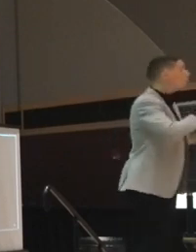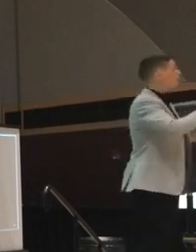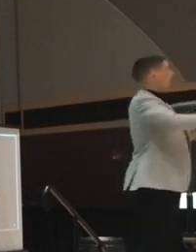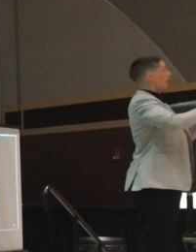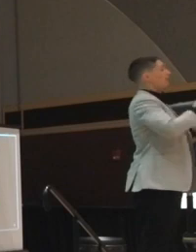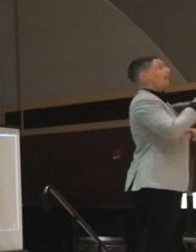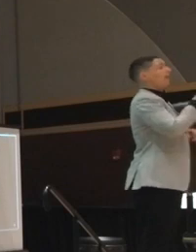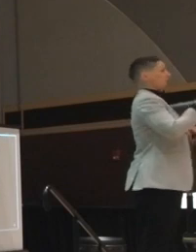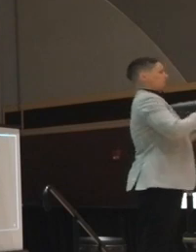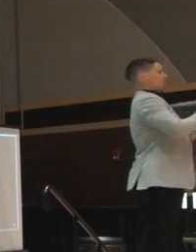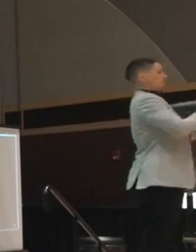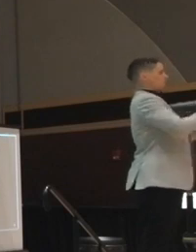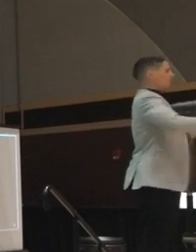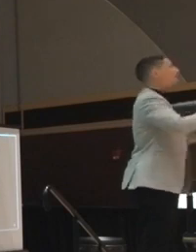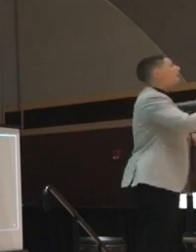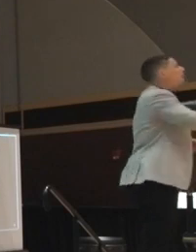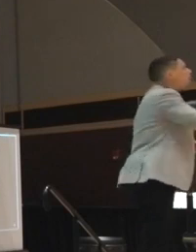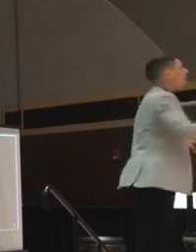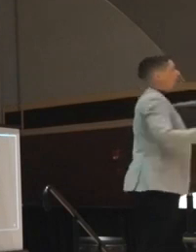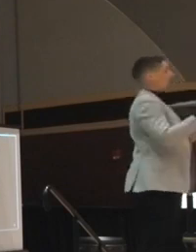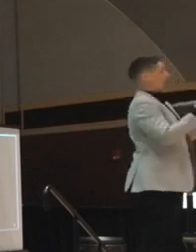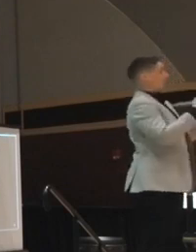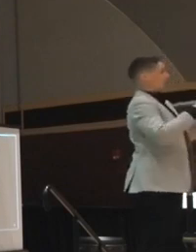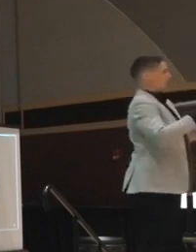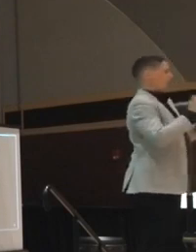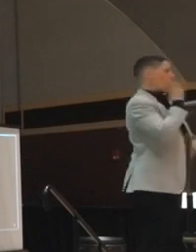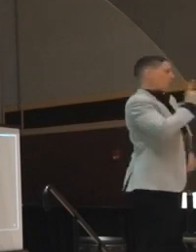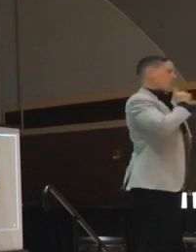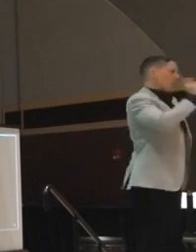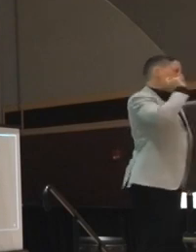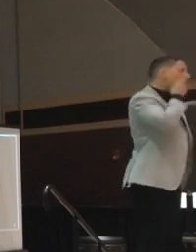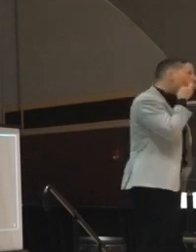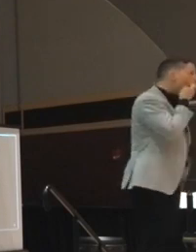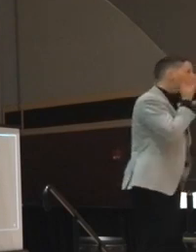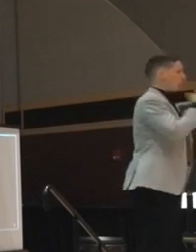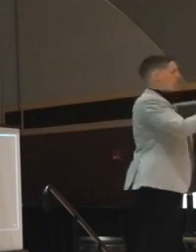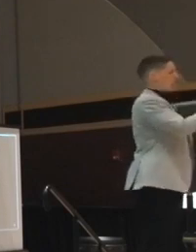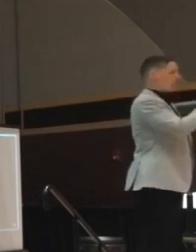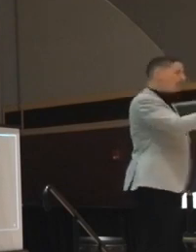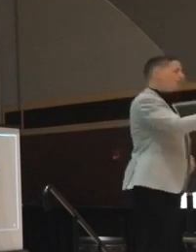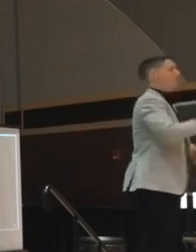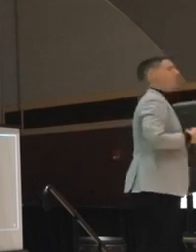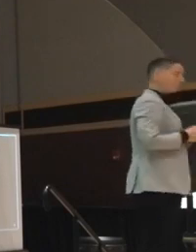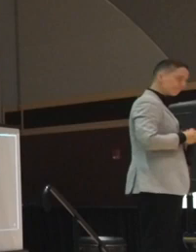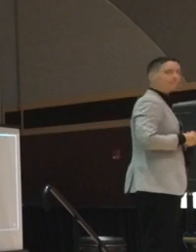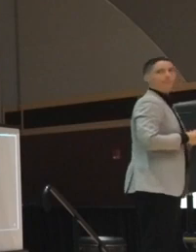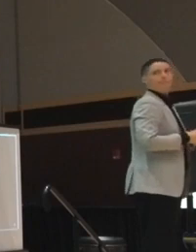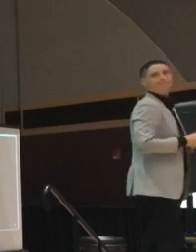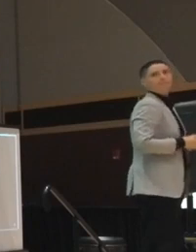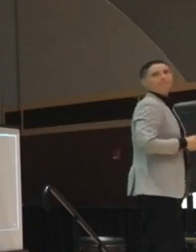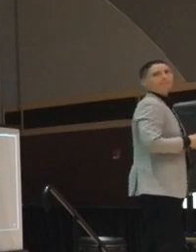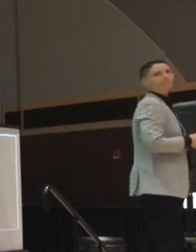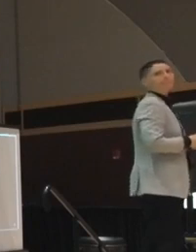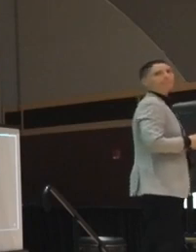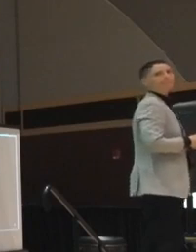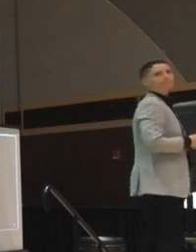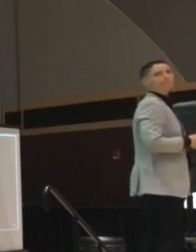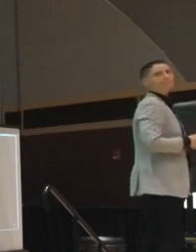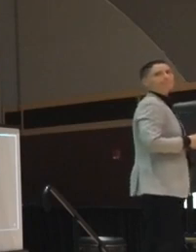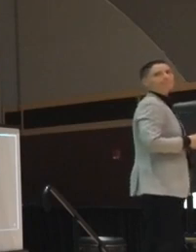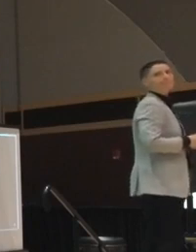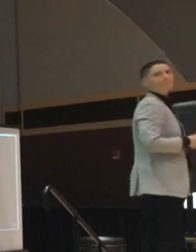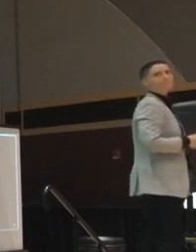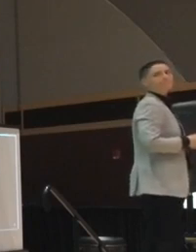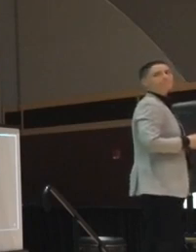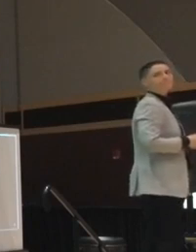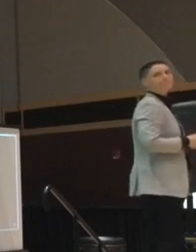little electrical engineering, and you're going to be really cool for STEM and this stuff. Let's rescue that